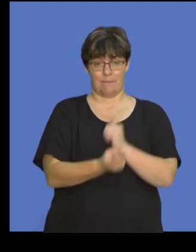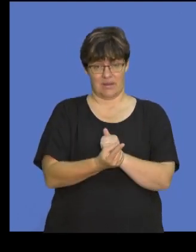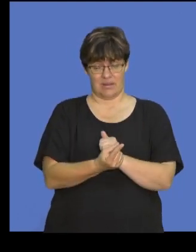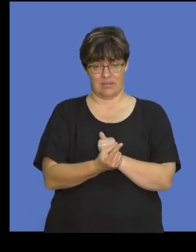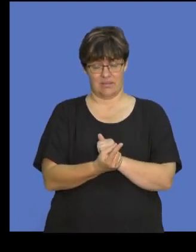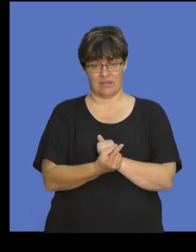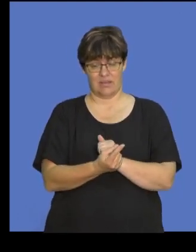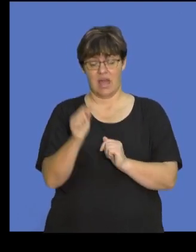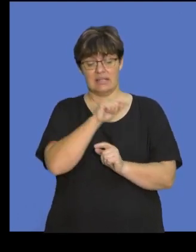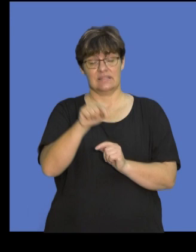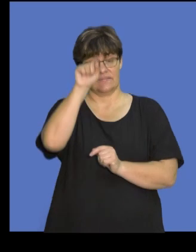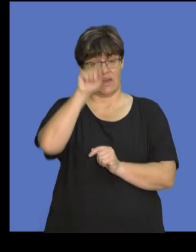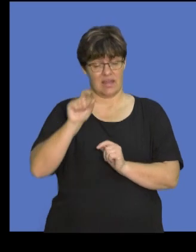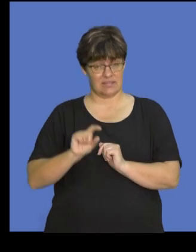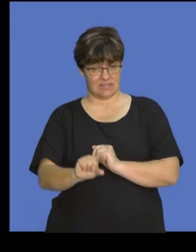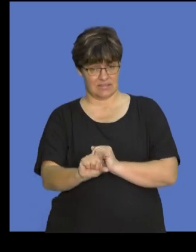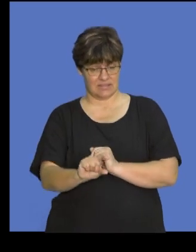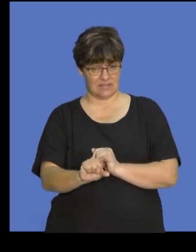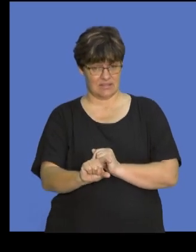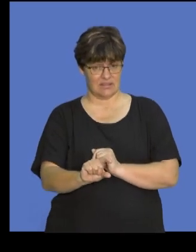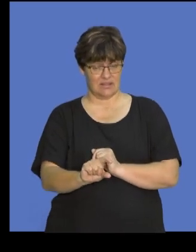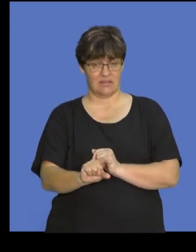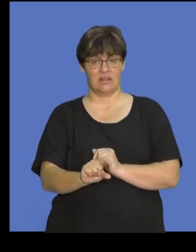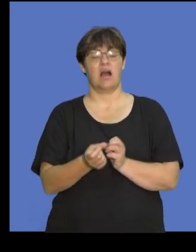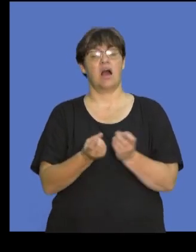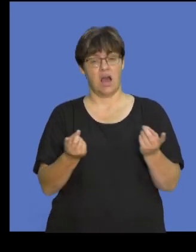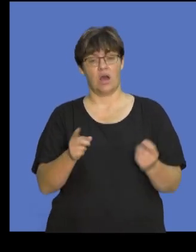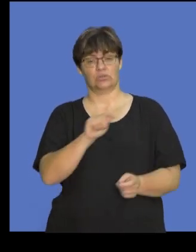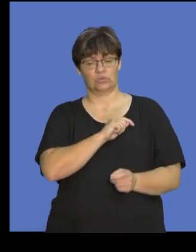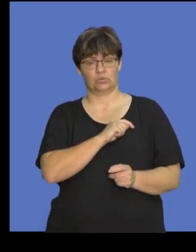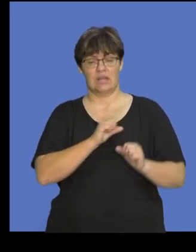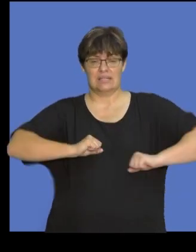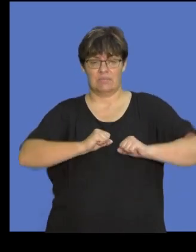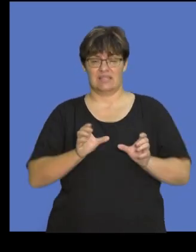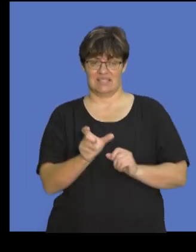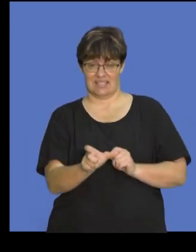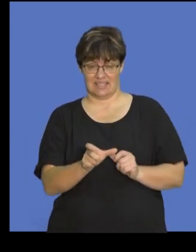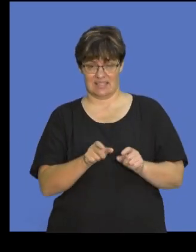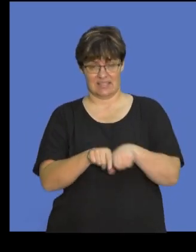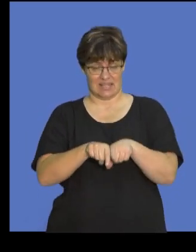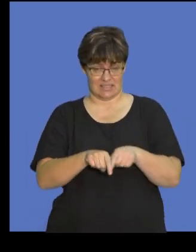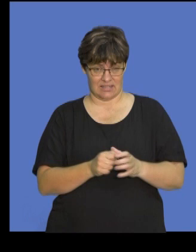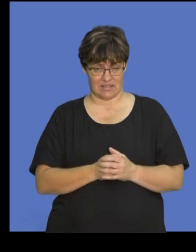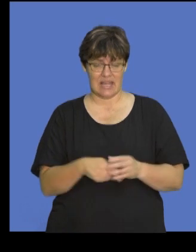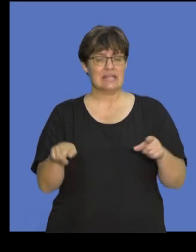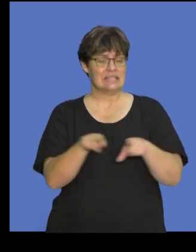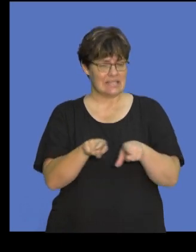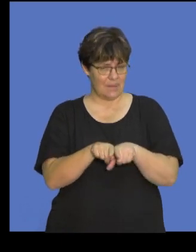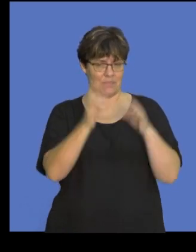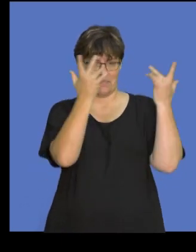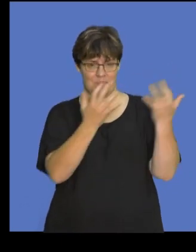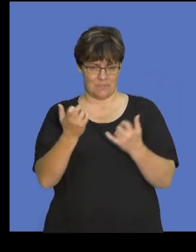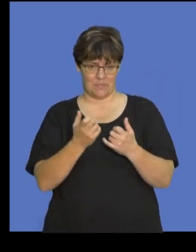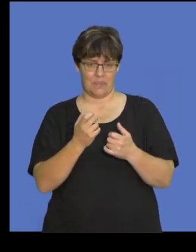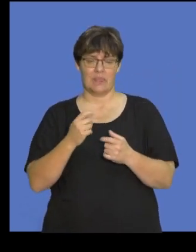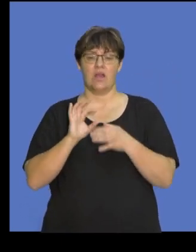that A would happen divided by the number of things in the sample space. And in a similar